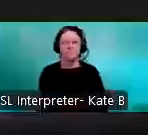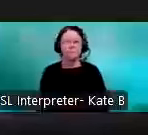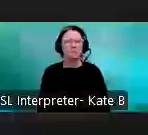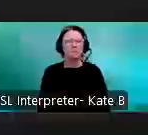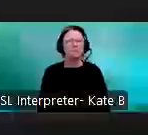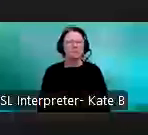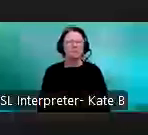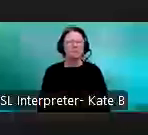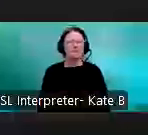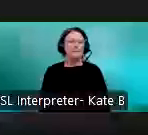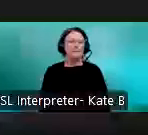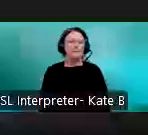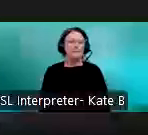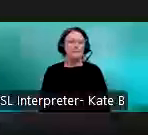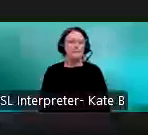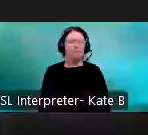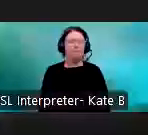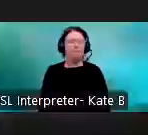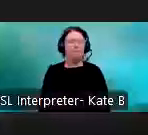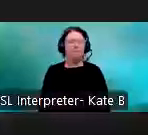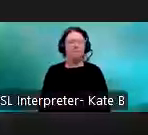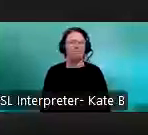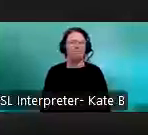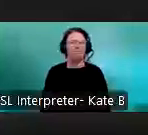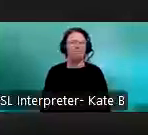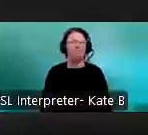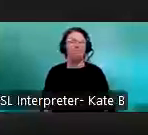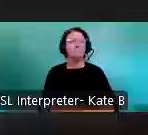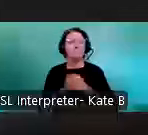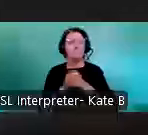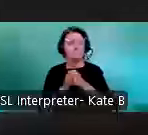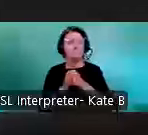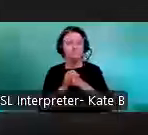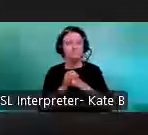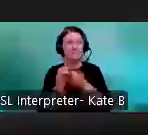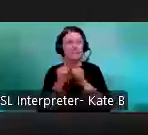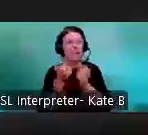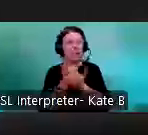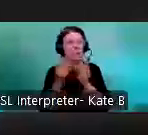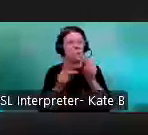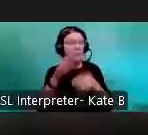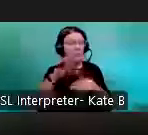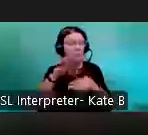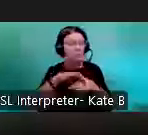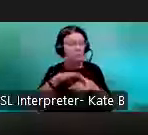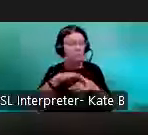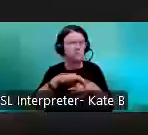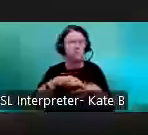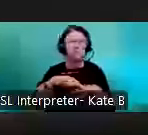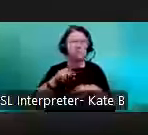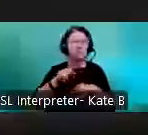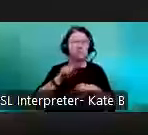Next slide, please. There are also a lot of ways to help get out the vote. You can volunteer with